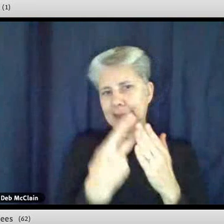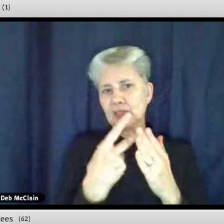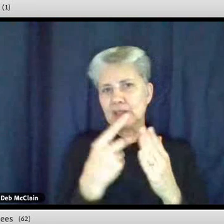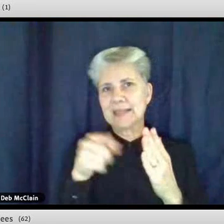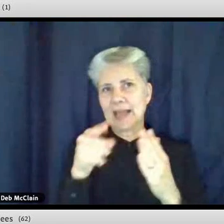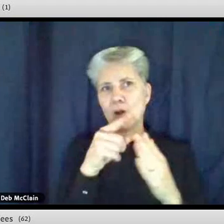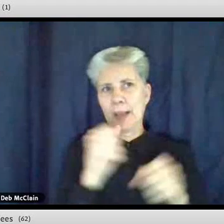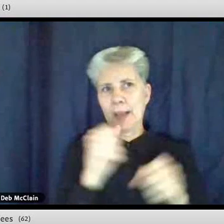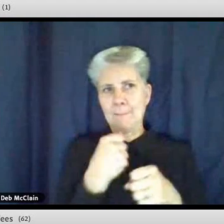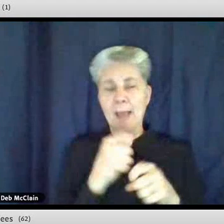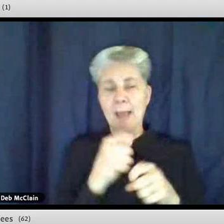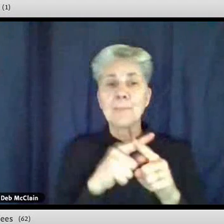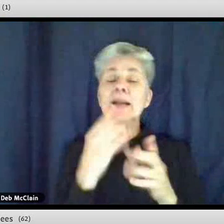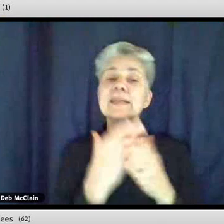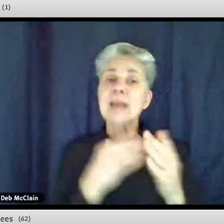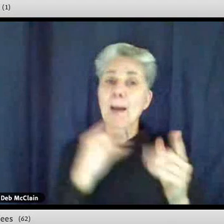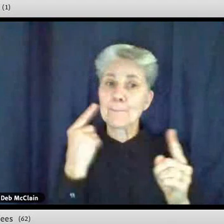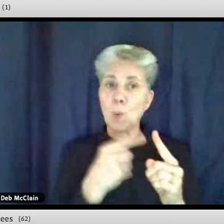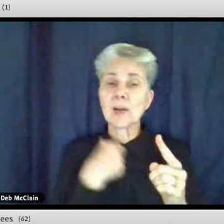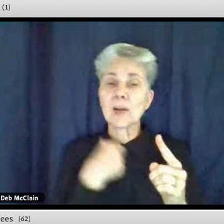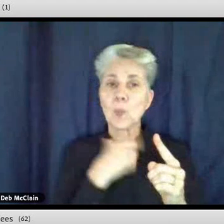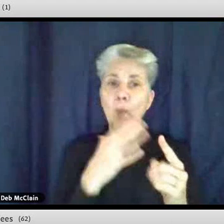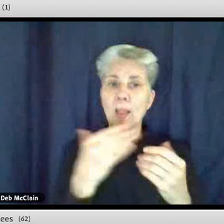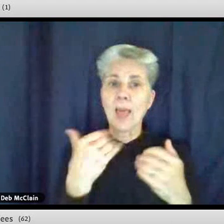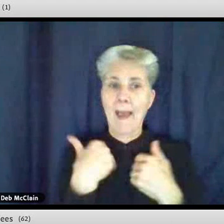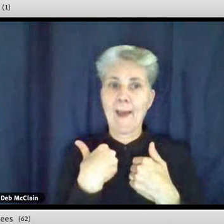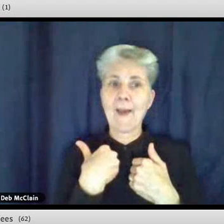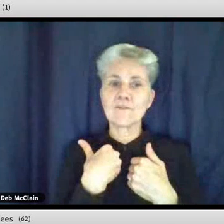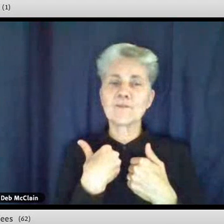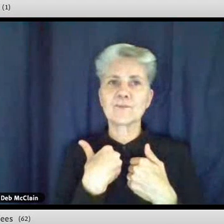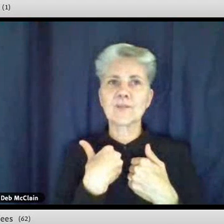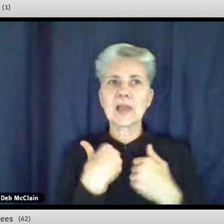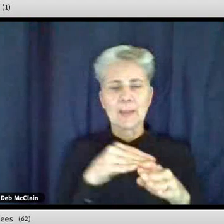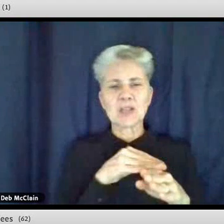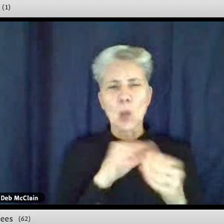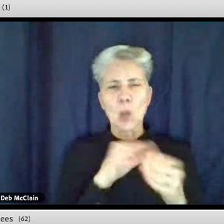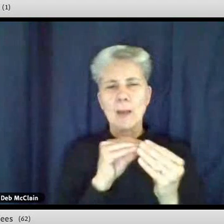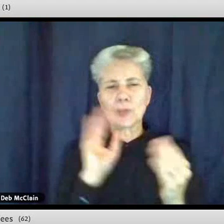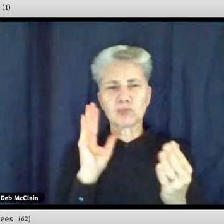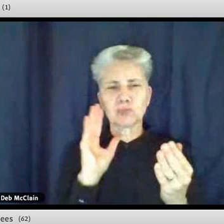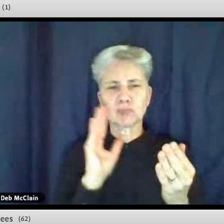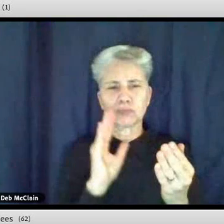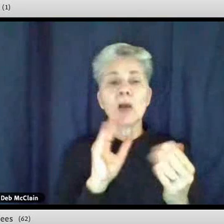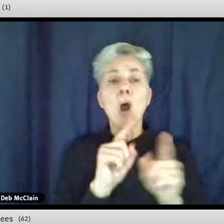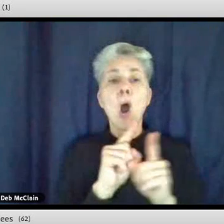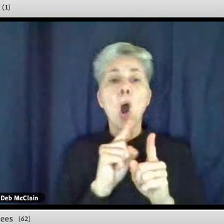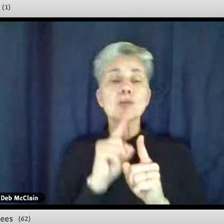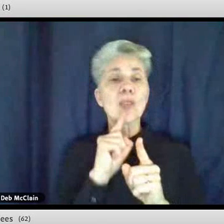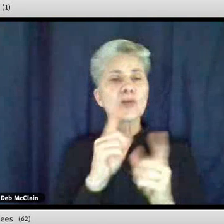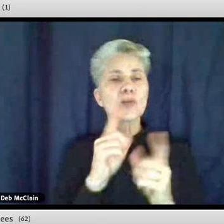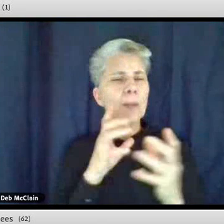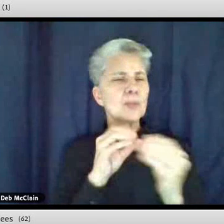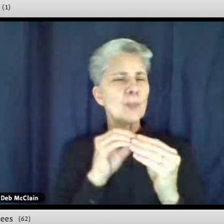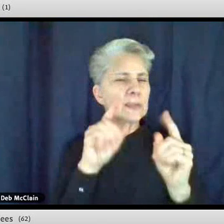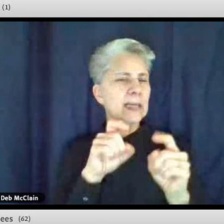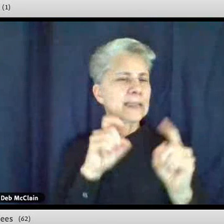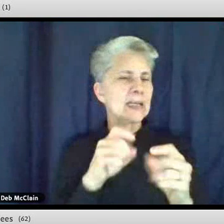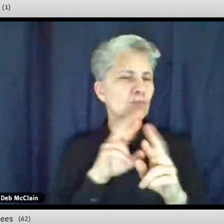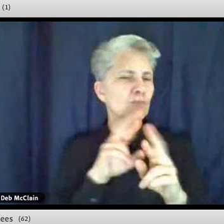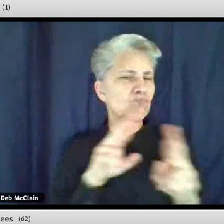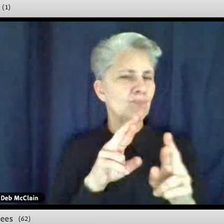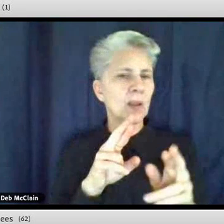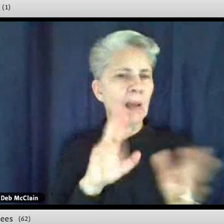the immediate future, based on some of the predictions that are out there, but at some point we will have some slower